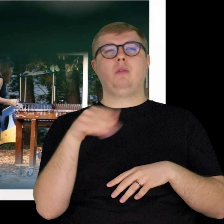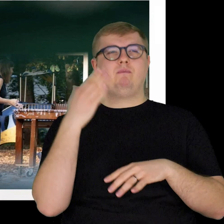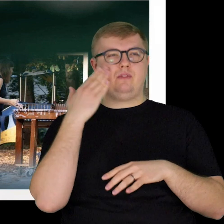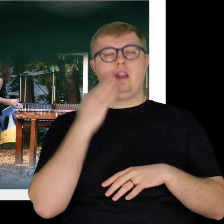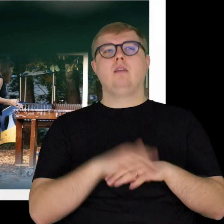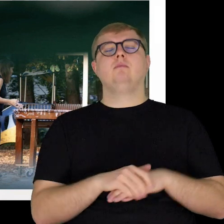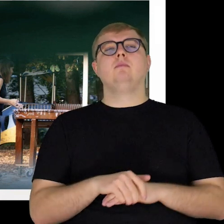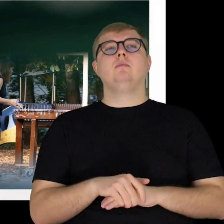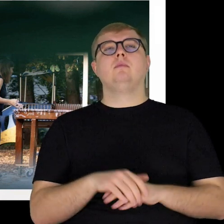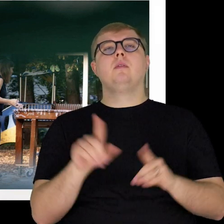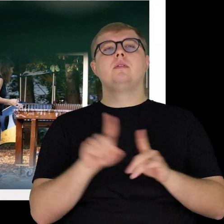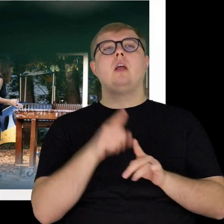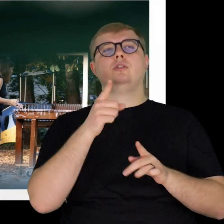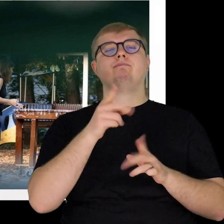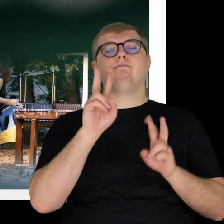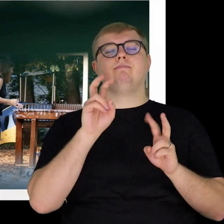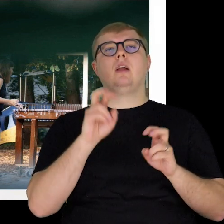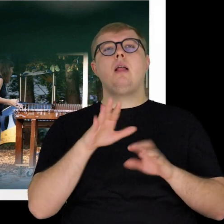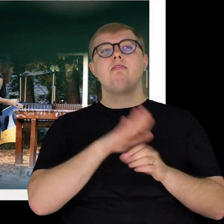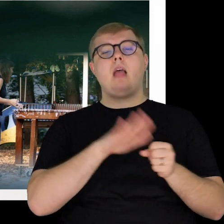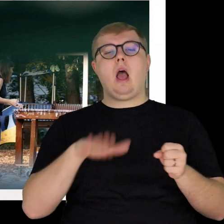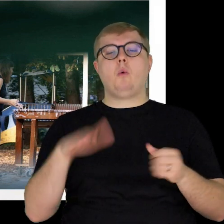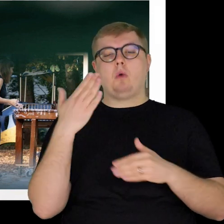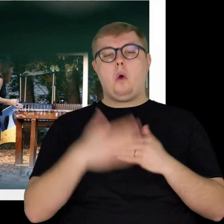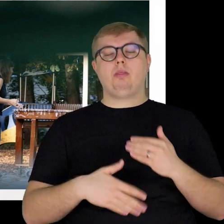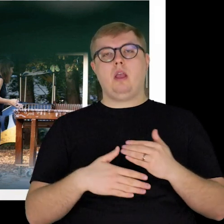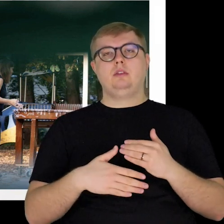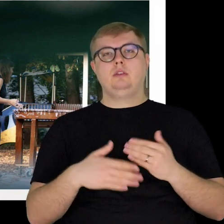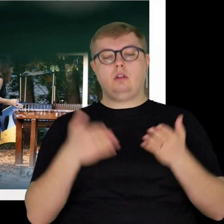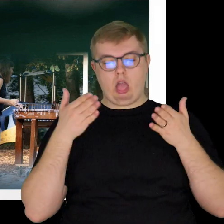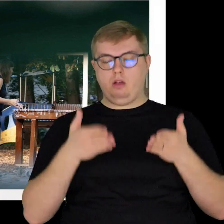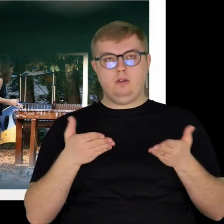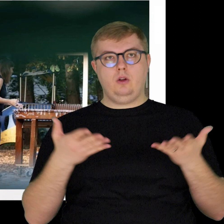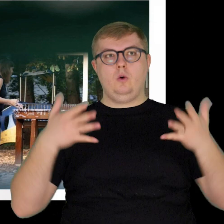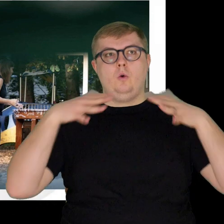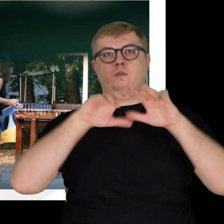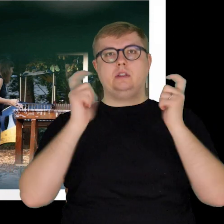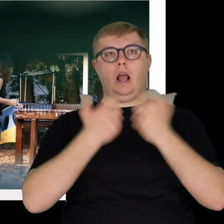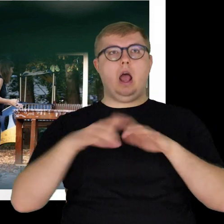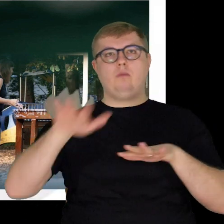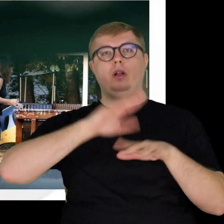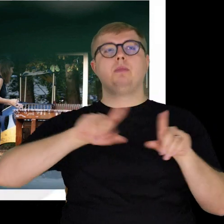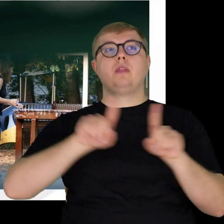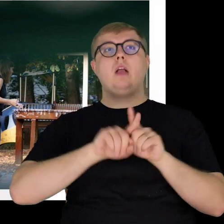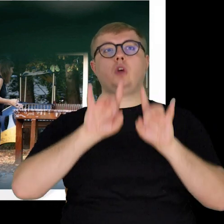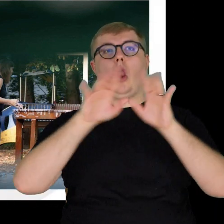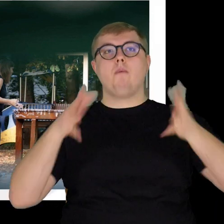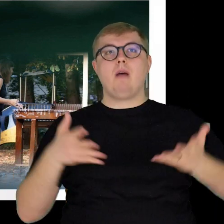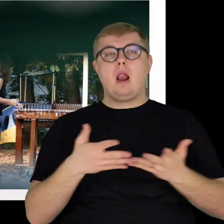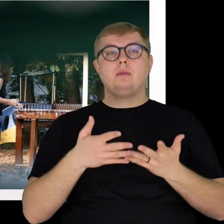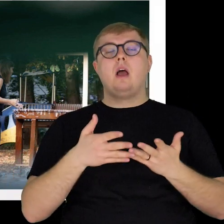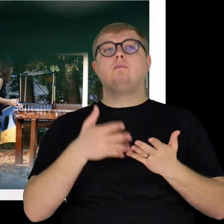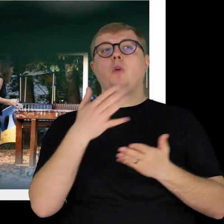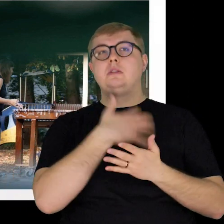of transnational economic activities, the ruptures in global political geography, the development and spread